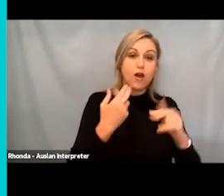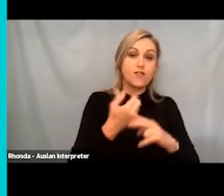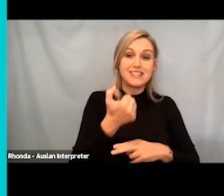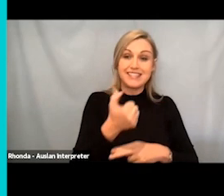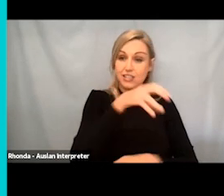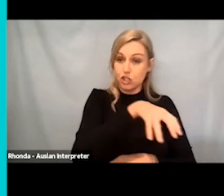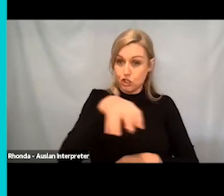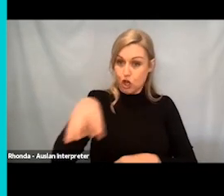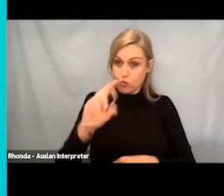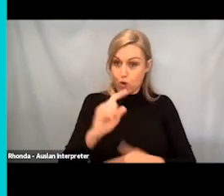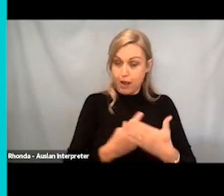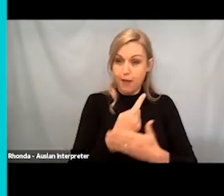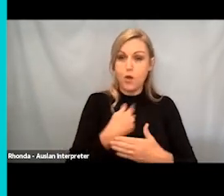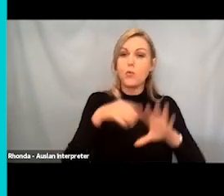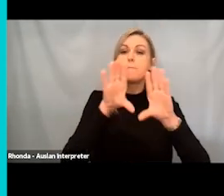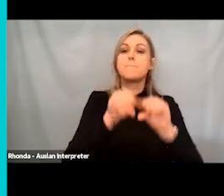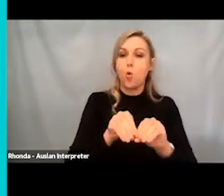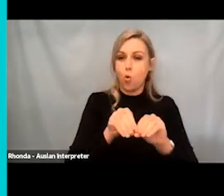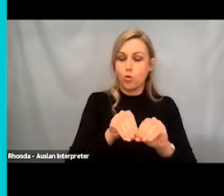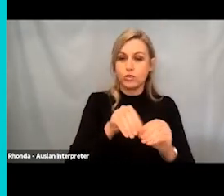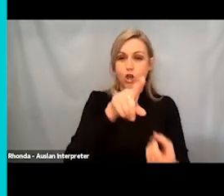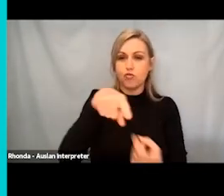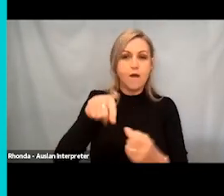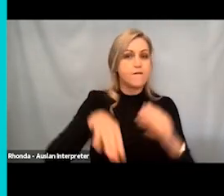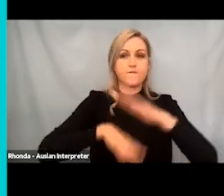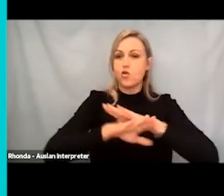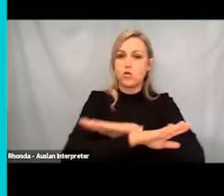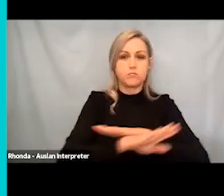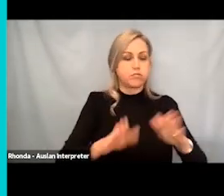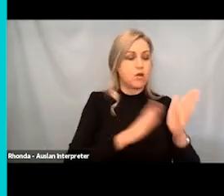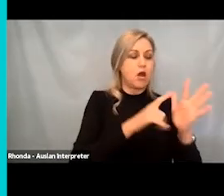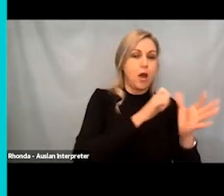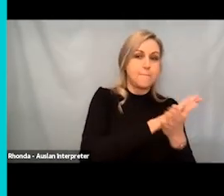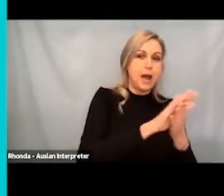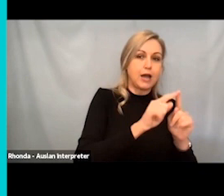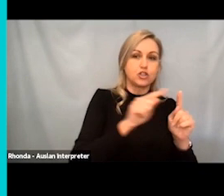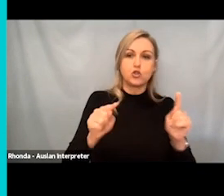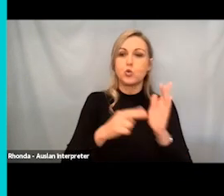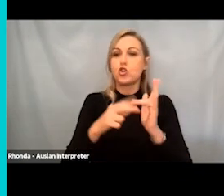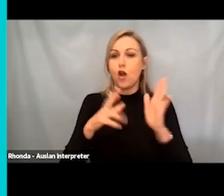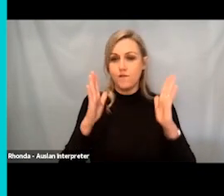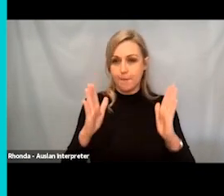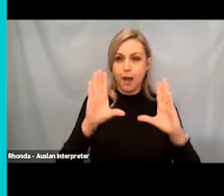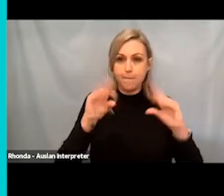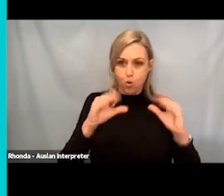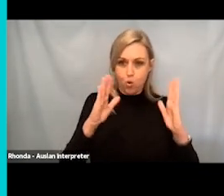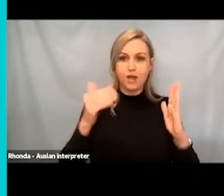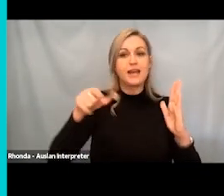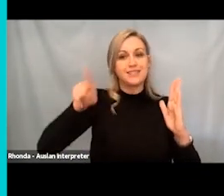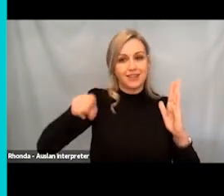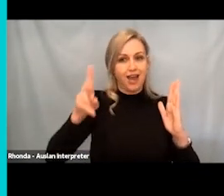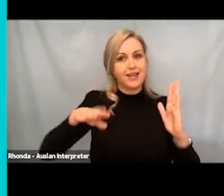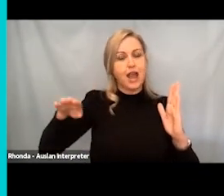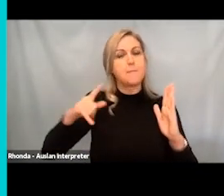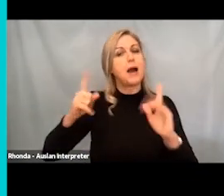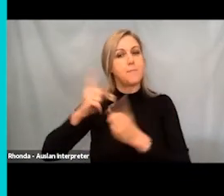we paused recruitment completely from March to November, and then restarted with quite a modified